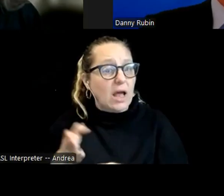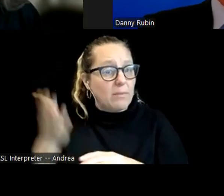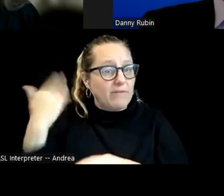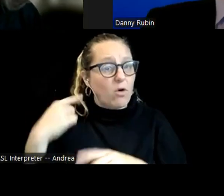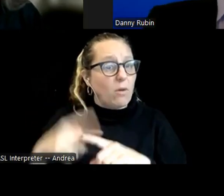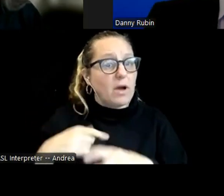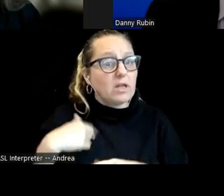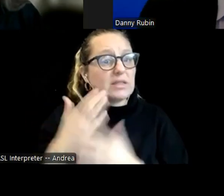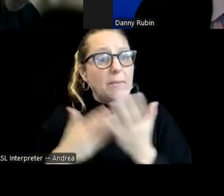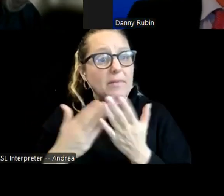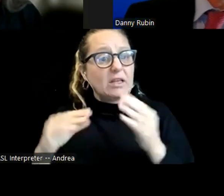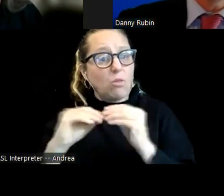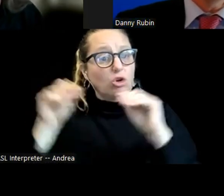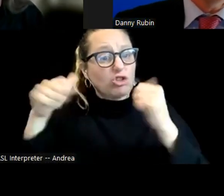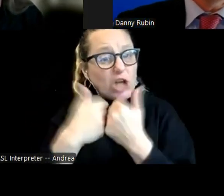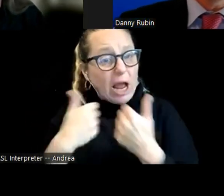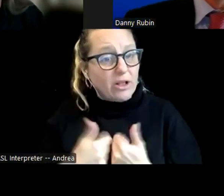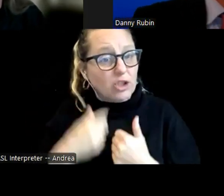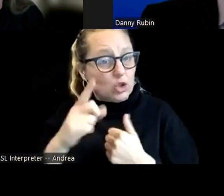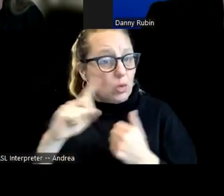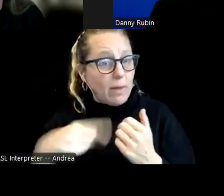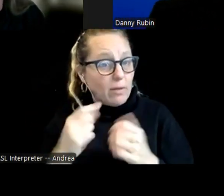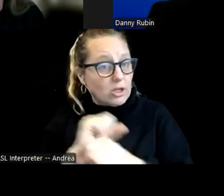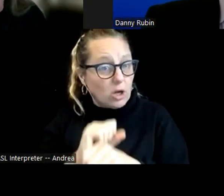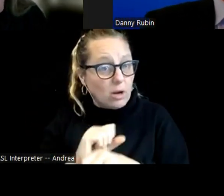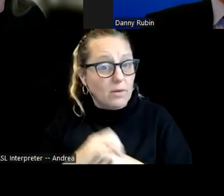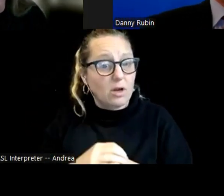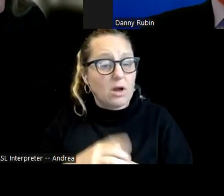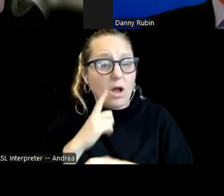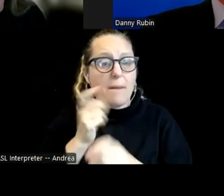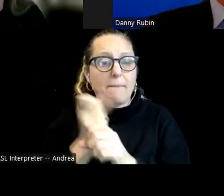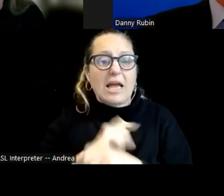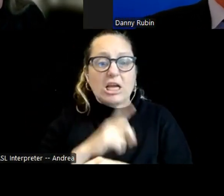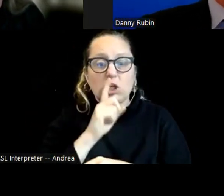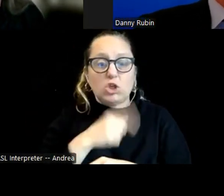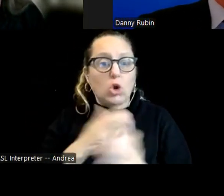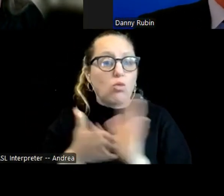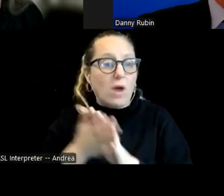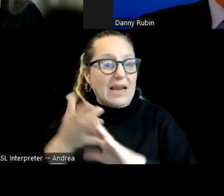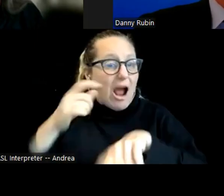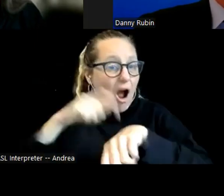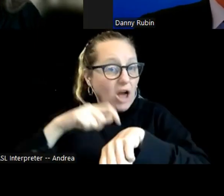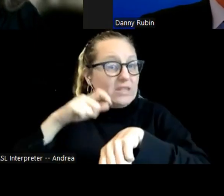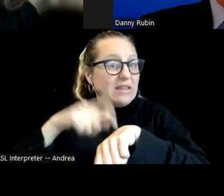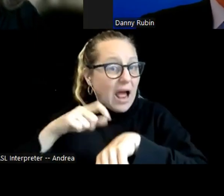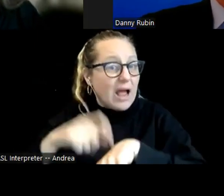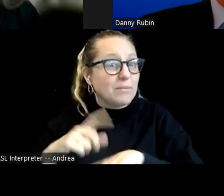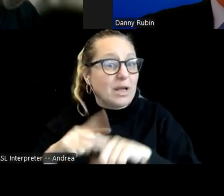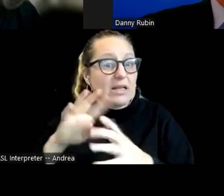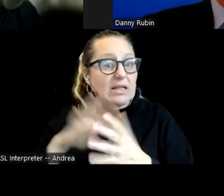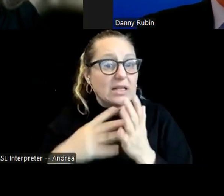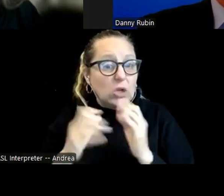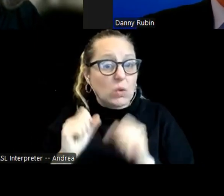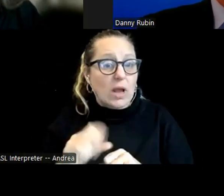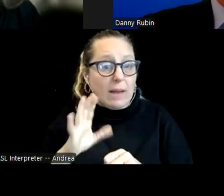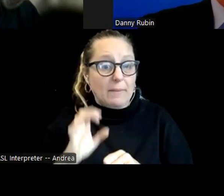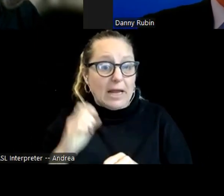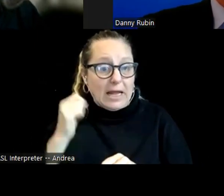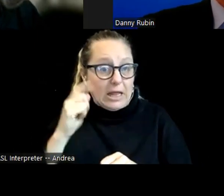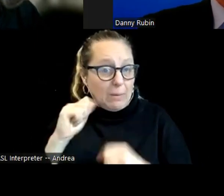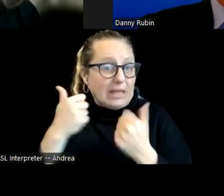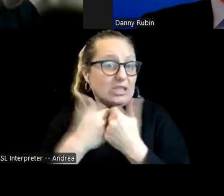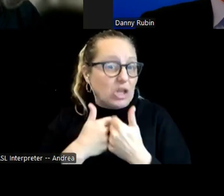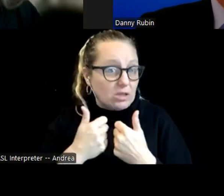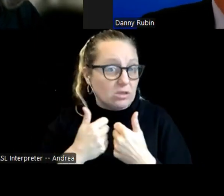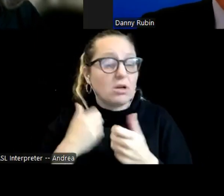more challenging about the job? Making sure that you're running on time. And the schedule can be a little bit challenging,